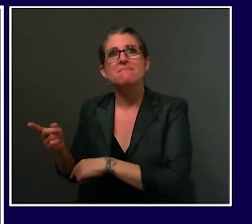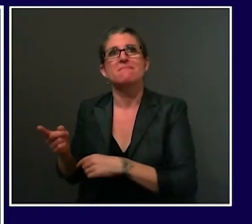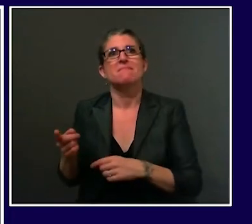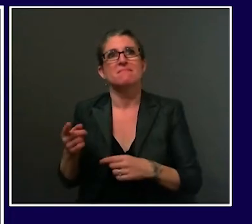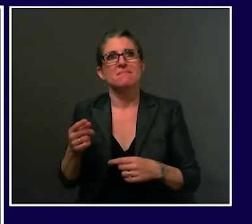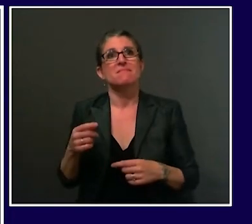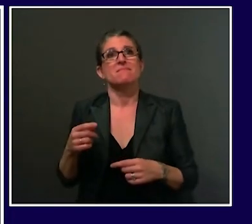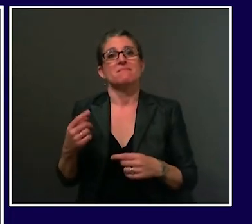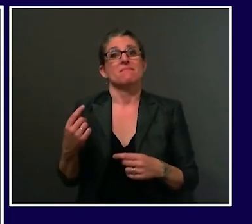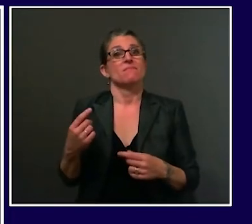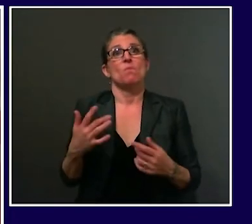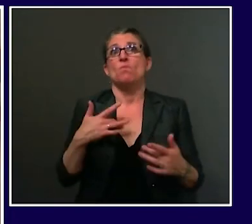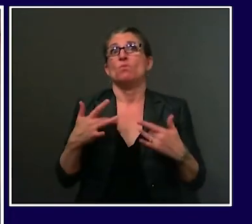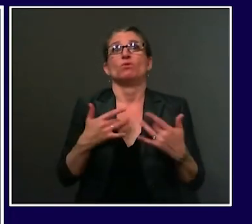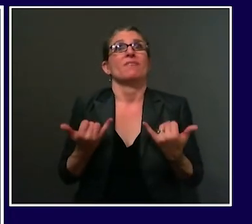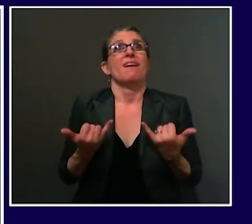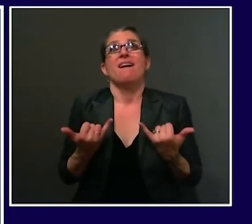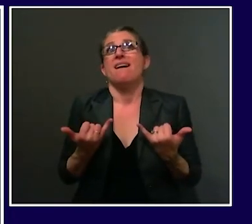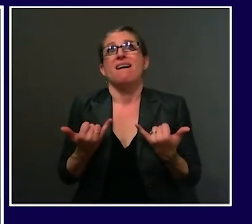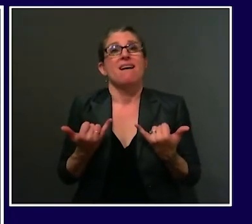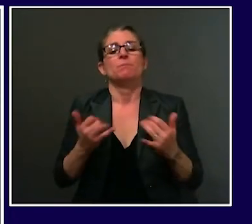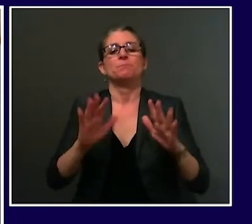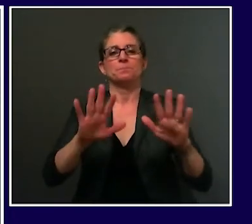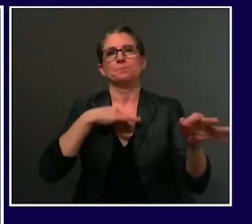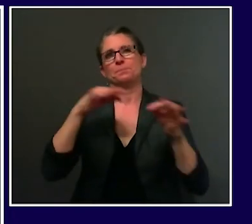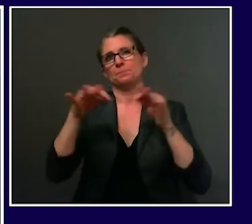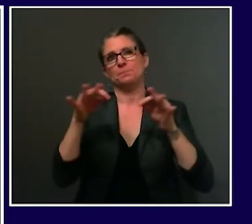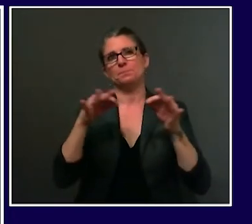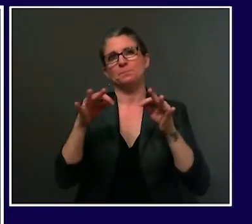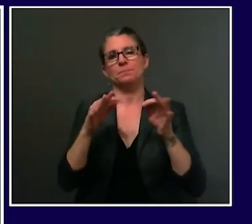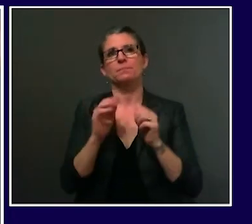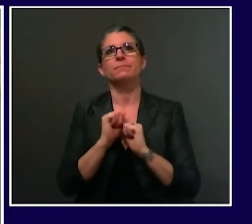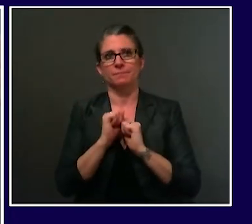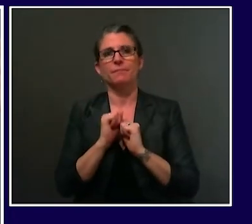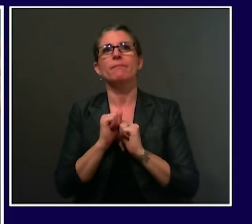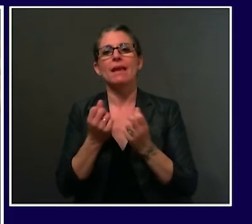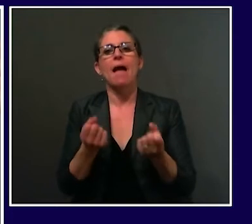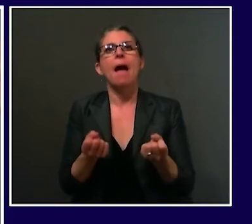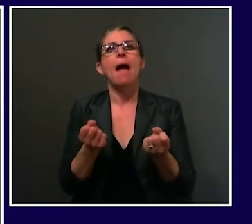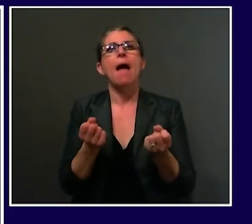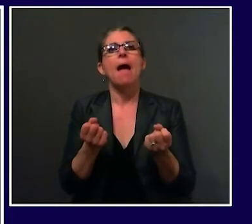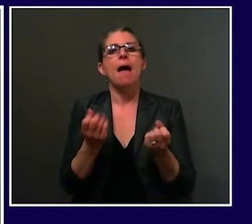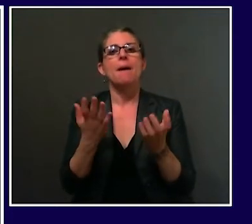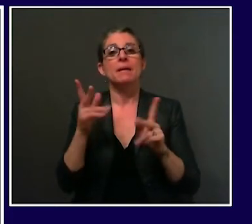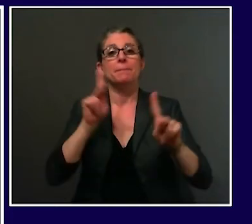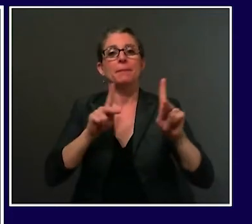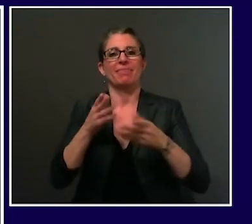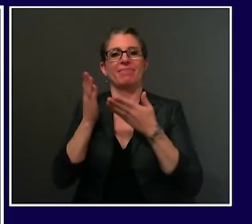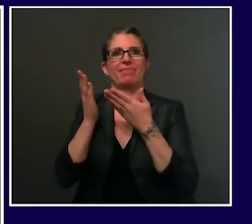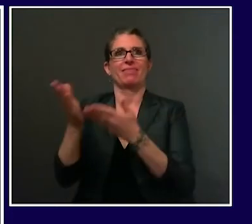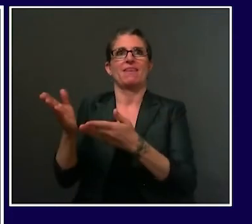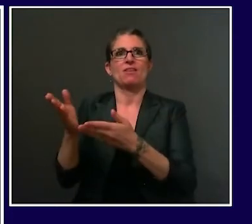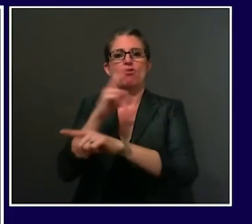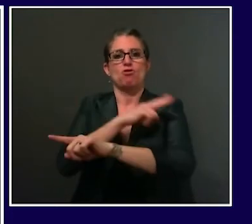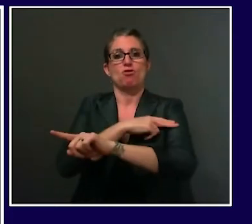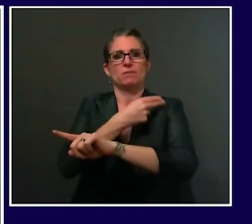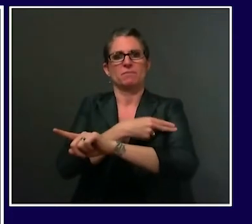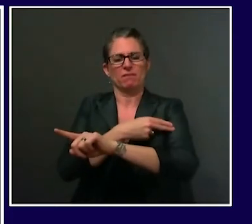number of ICU patients, the number of overall hospitalized patients is a good deal higher than what it